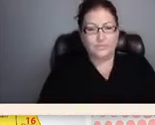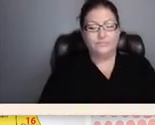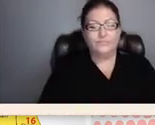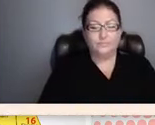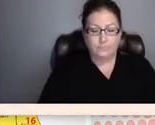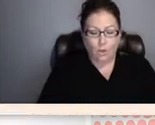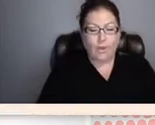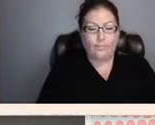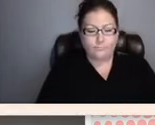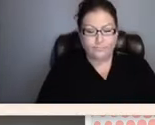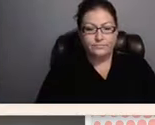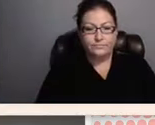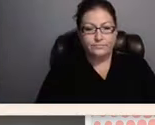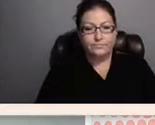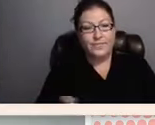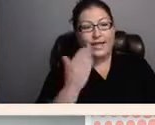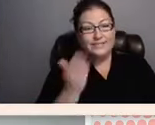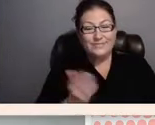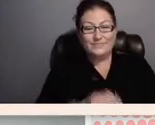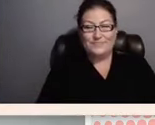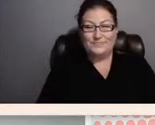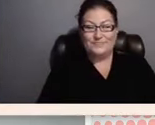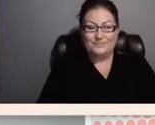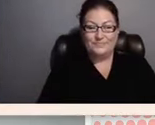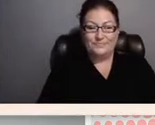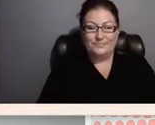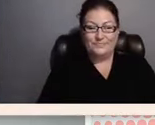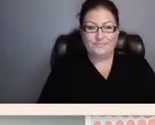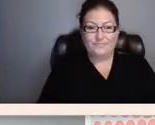Okay. Let me just go back. I think